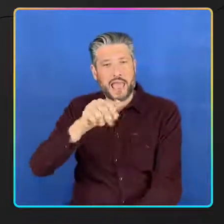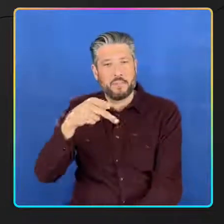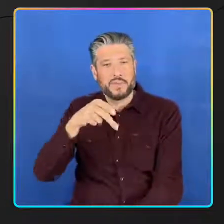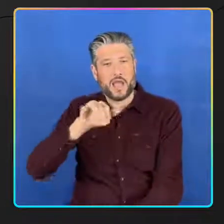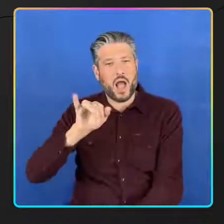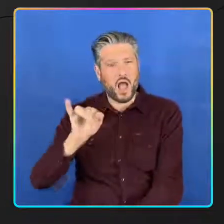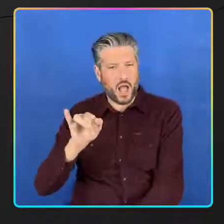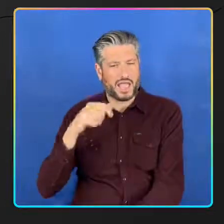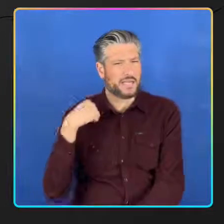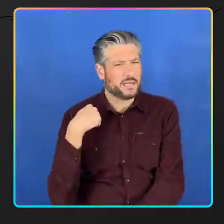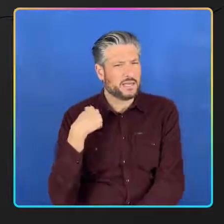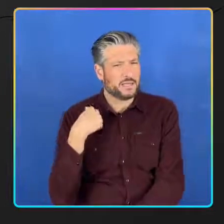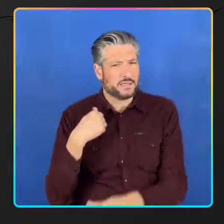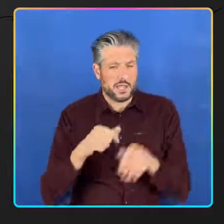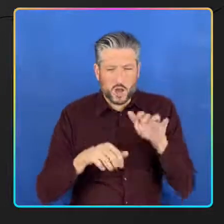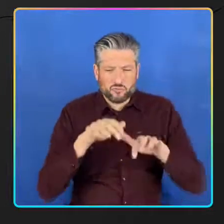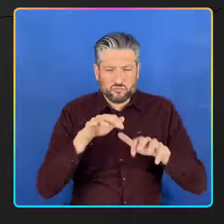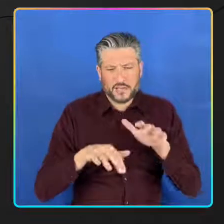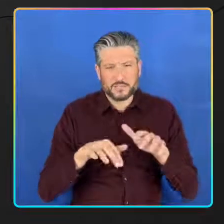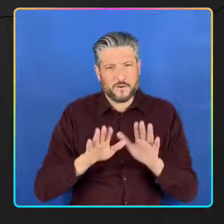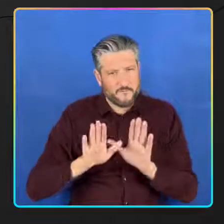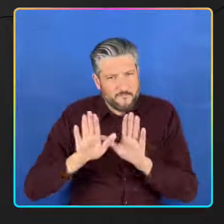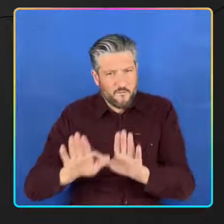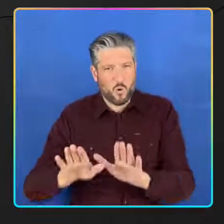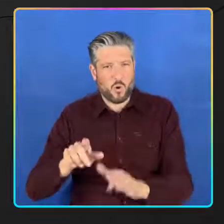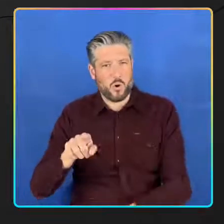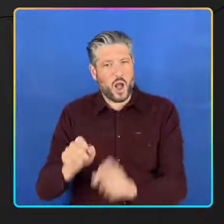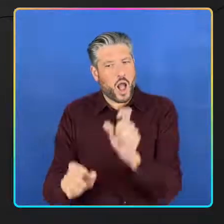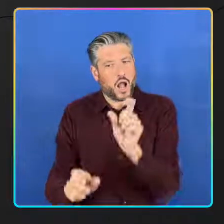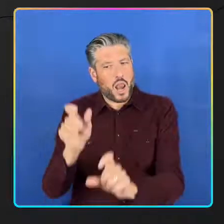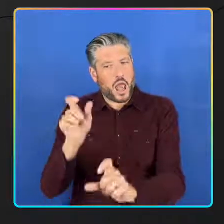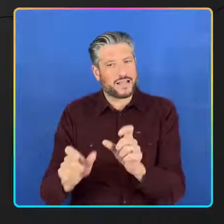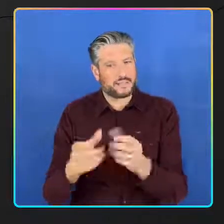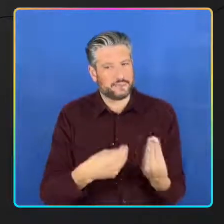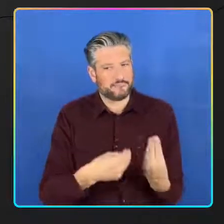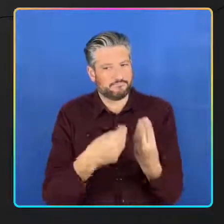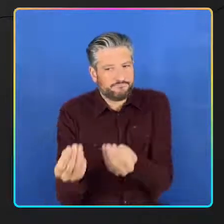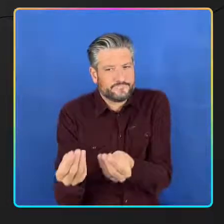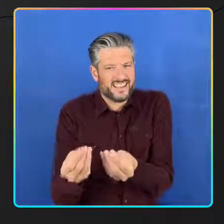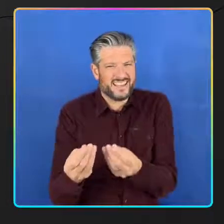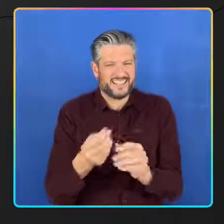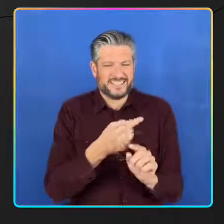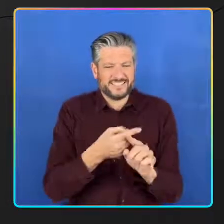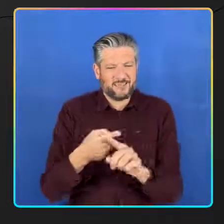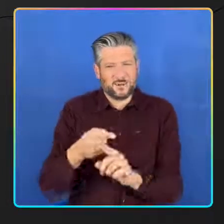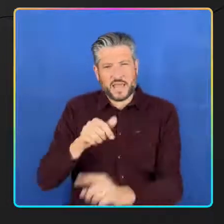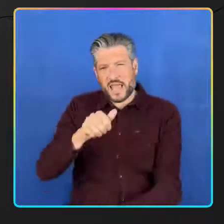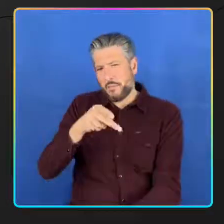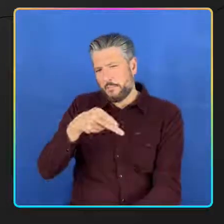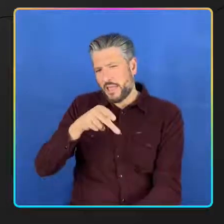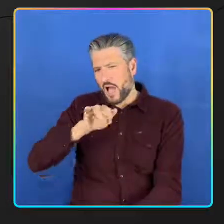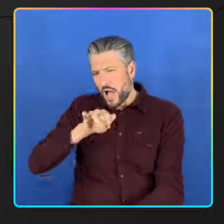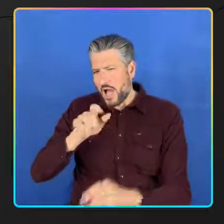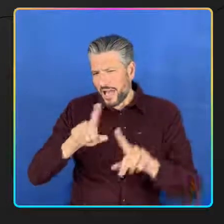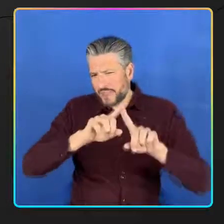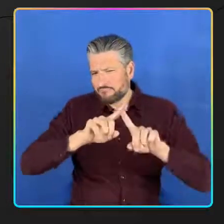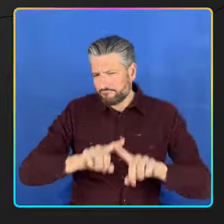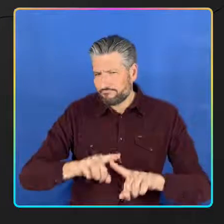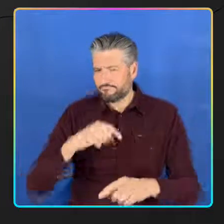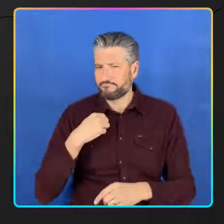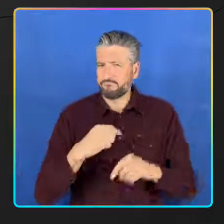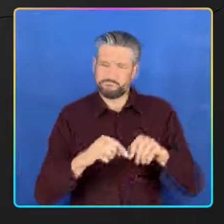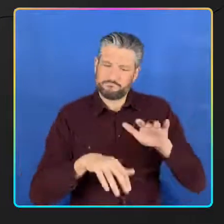of applications, and so that was my focus. It was like APIs and front end and all that for a long time, and then